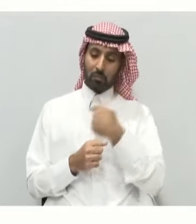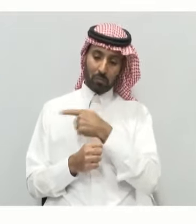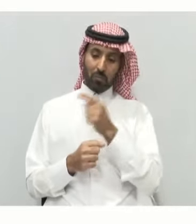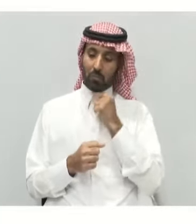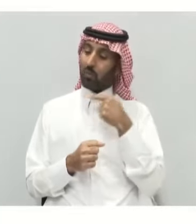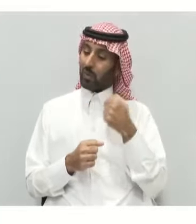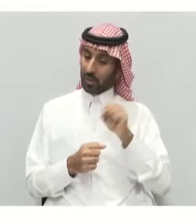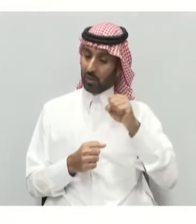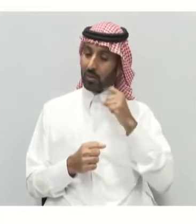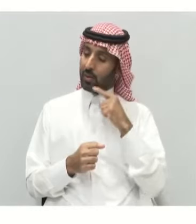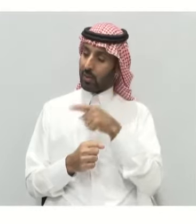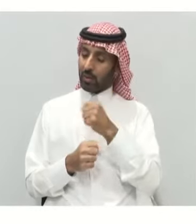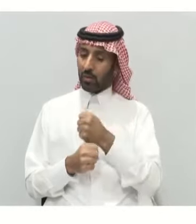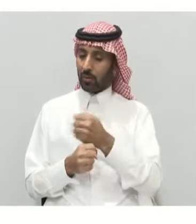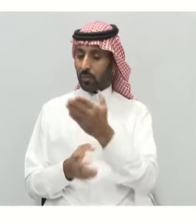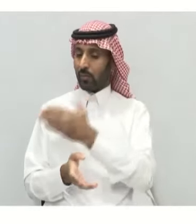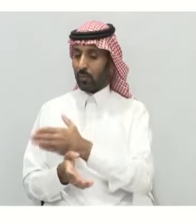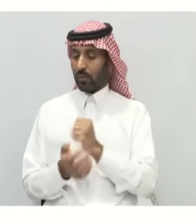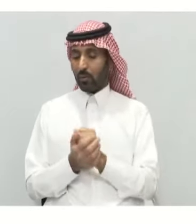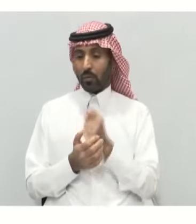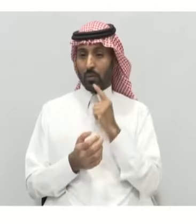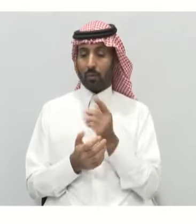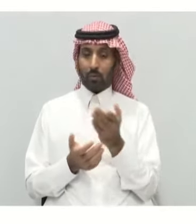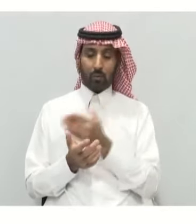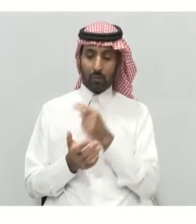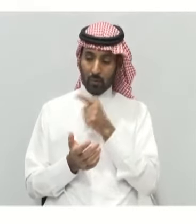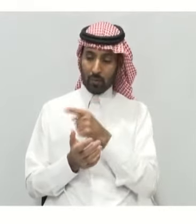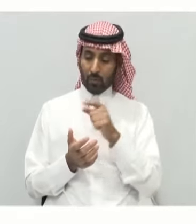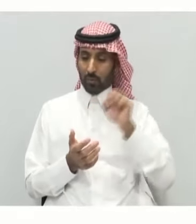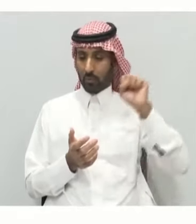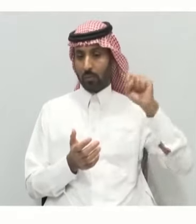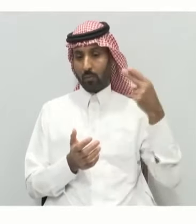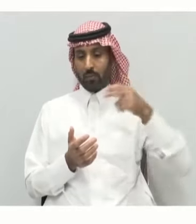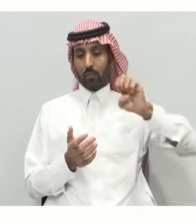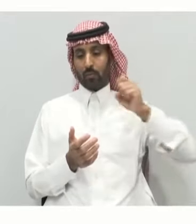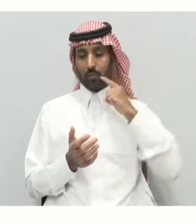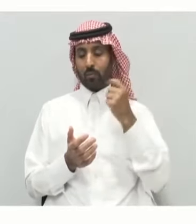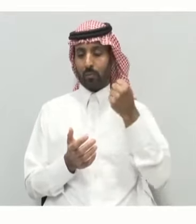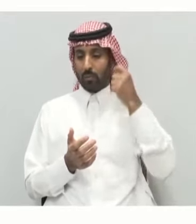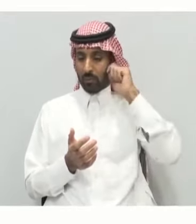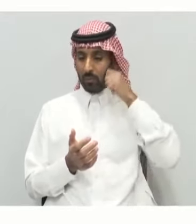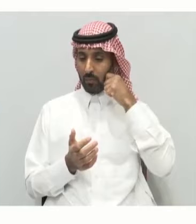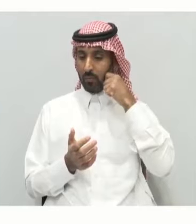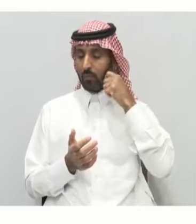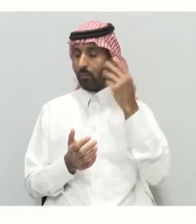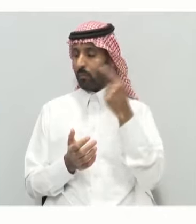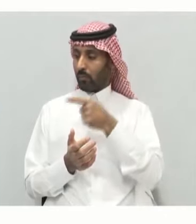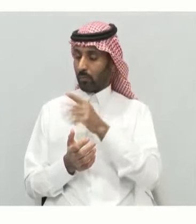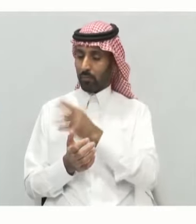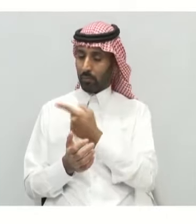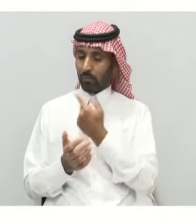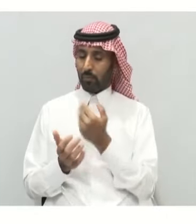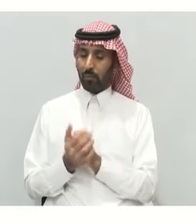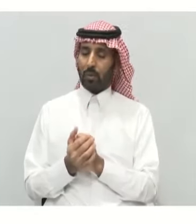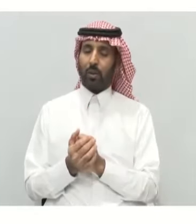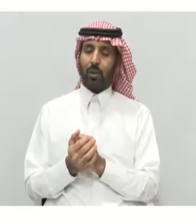do. And also with the pronouns that are he and she, we would say, yes, he does, or no, she